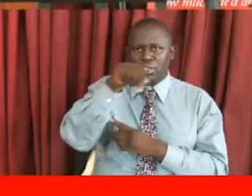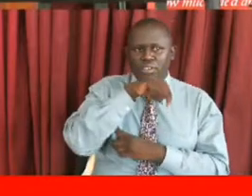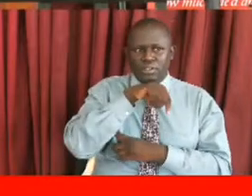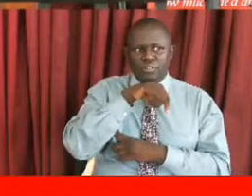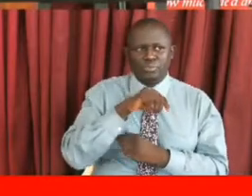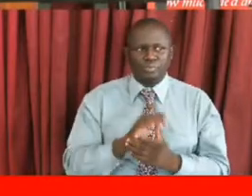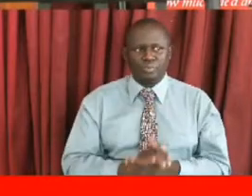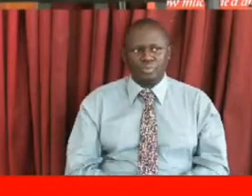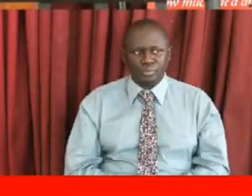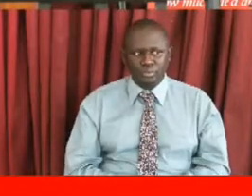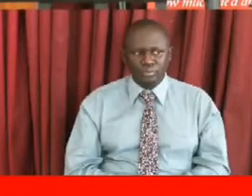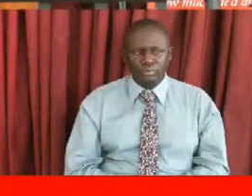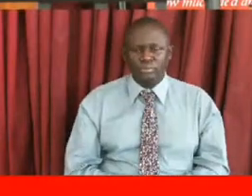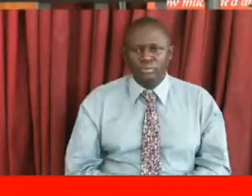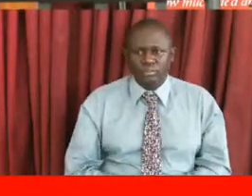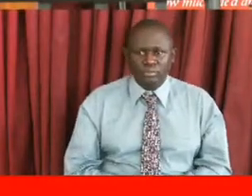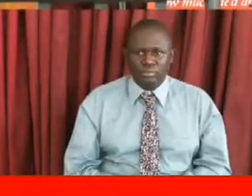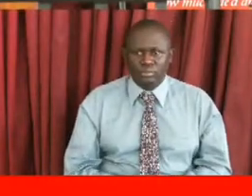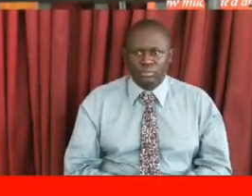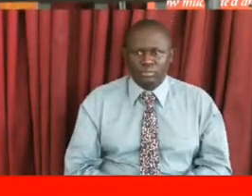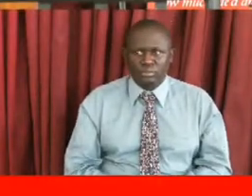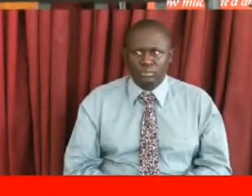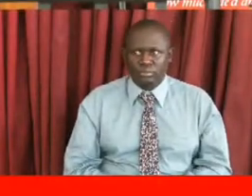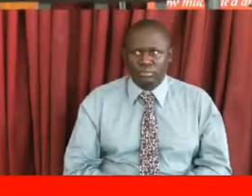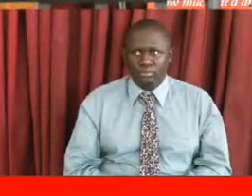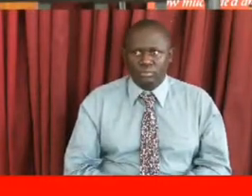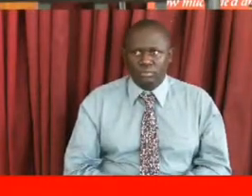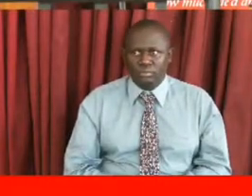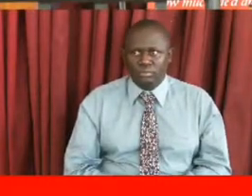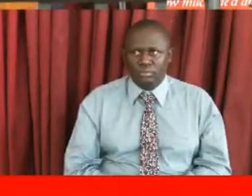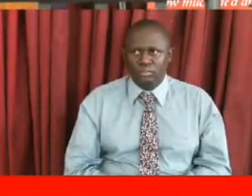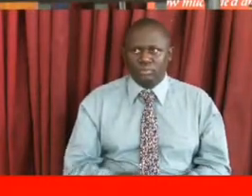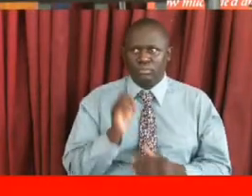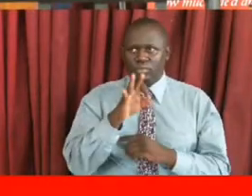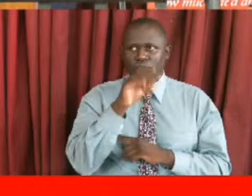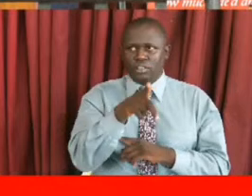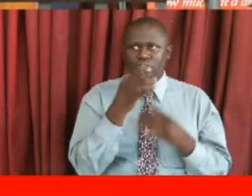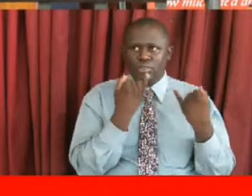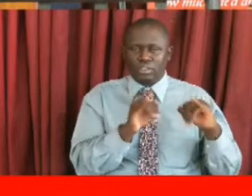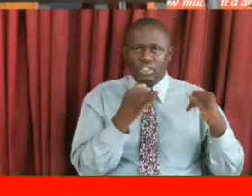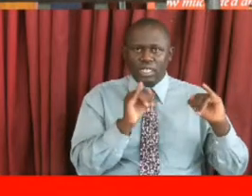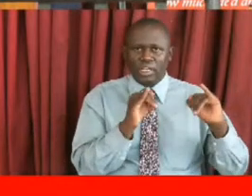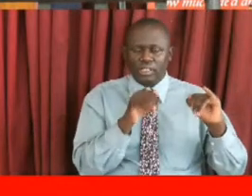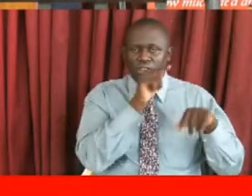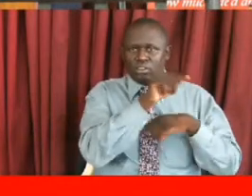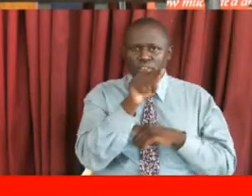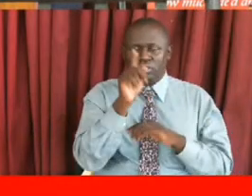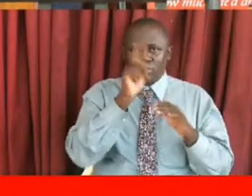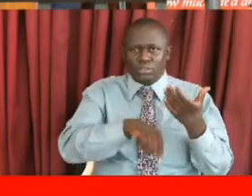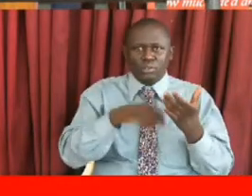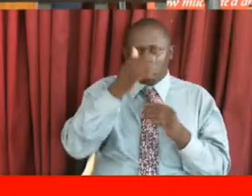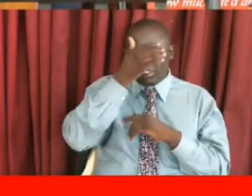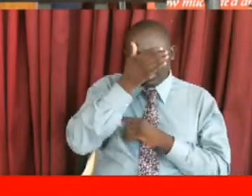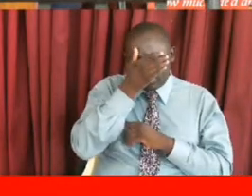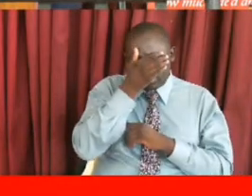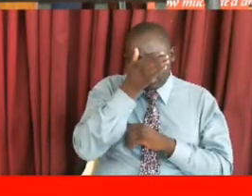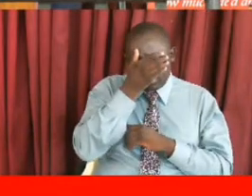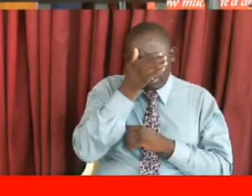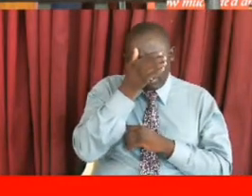us amen amen if you try those P Shenanigans in this